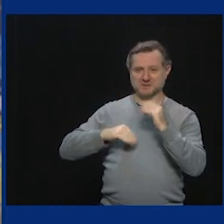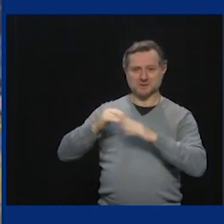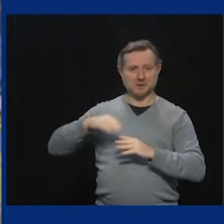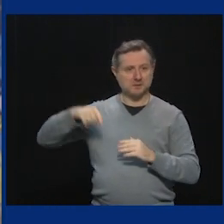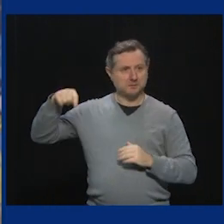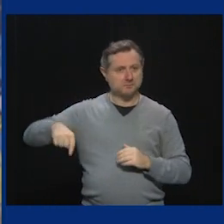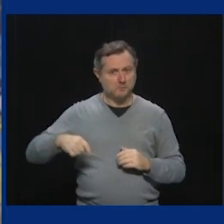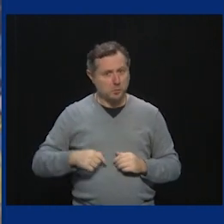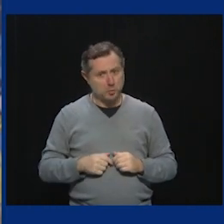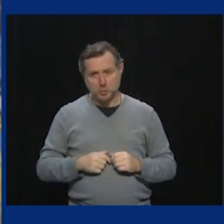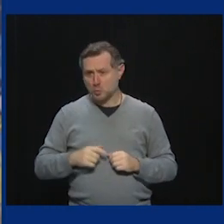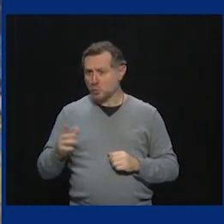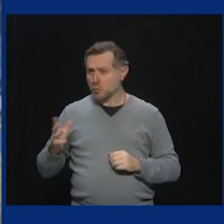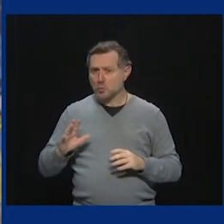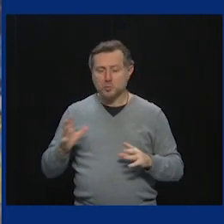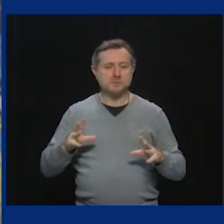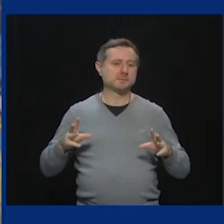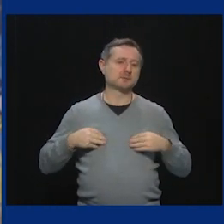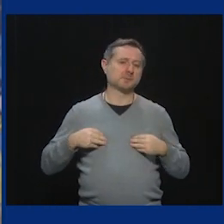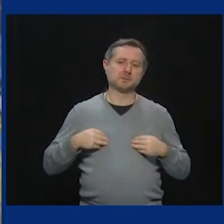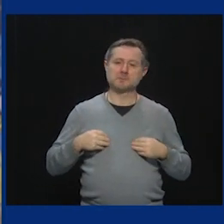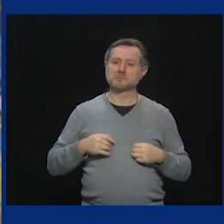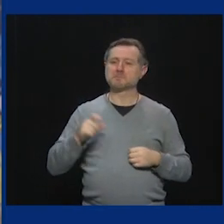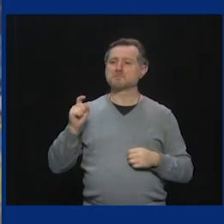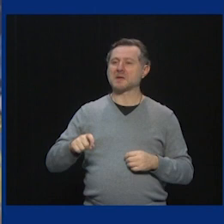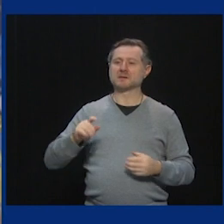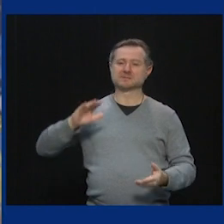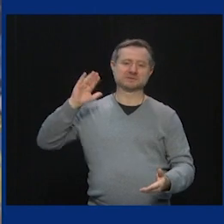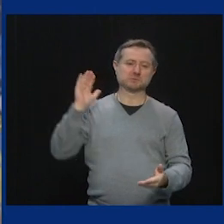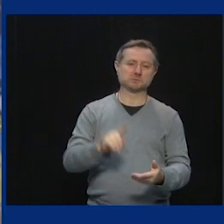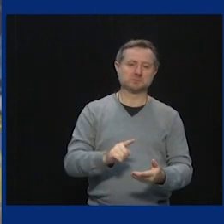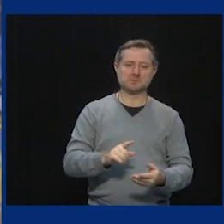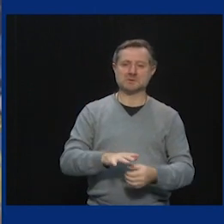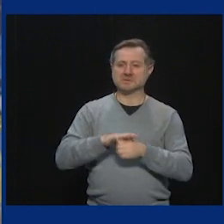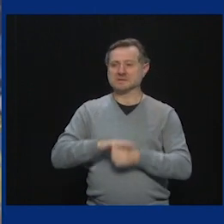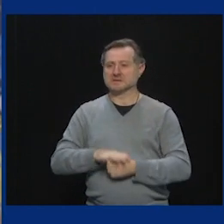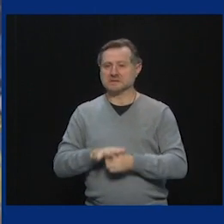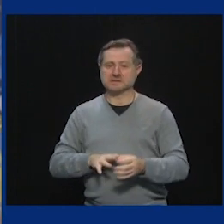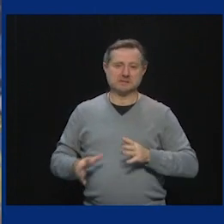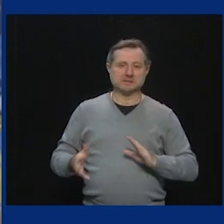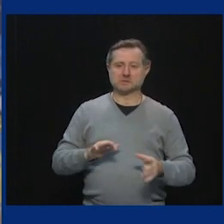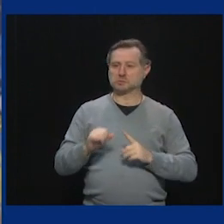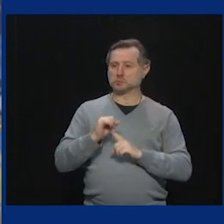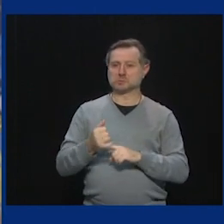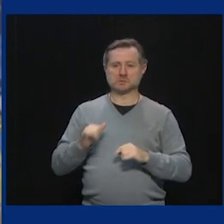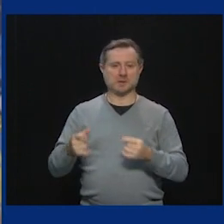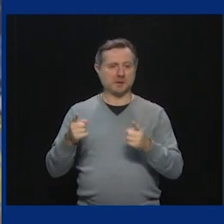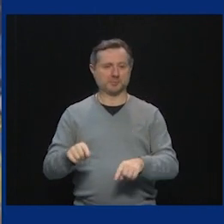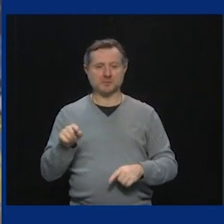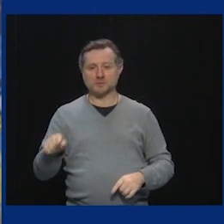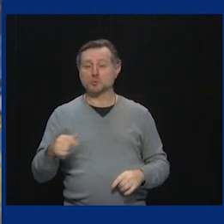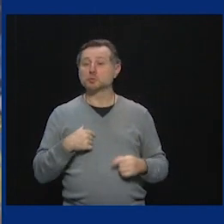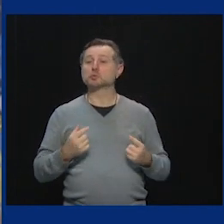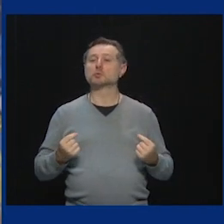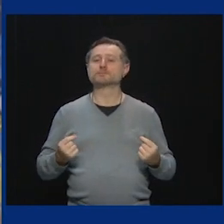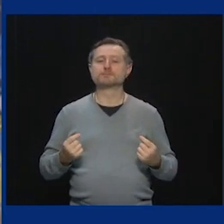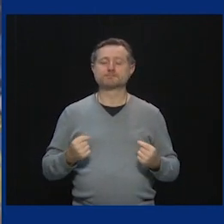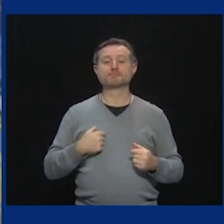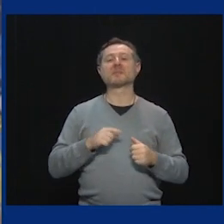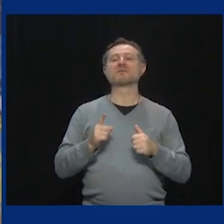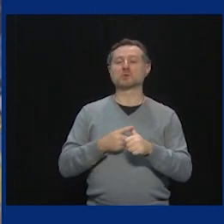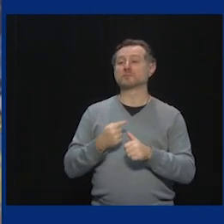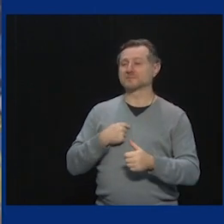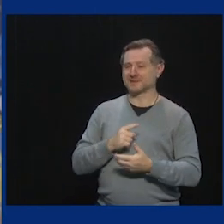dramatic steps now to alleviate the pressure cooker that's there. And here's what I've done. First of all, just this past week, I